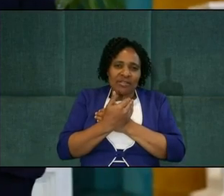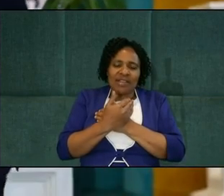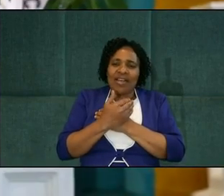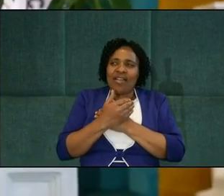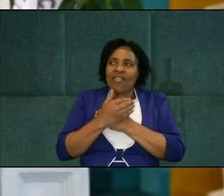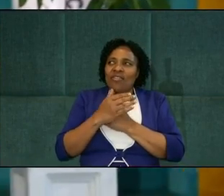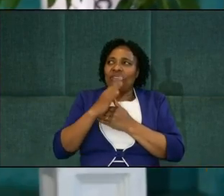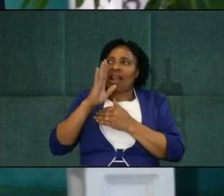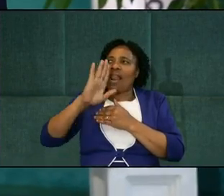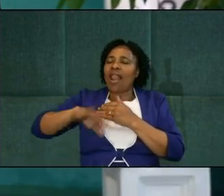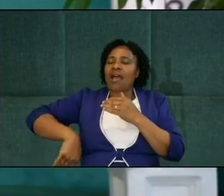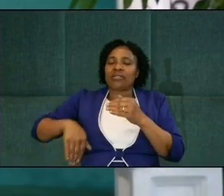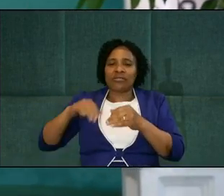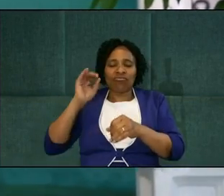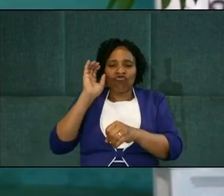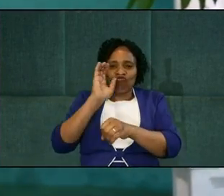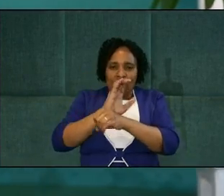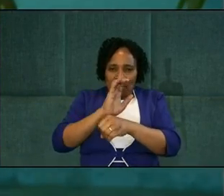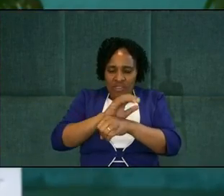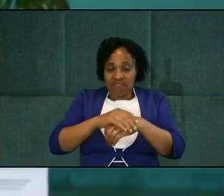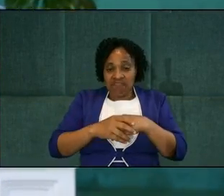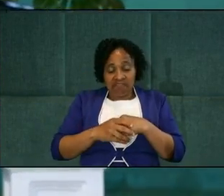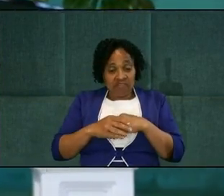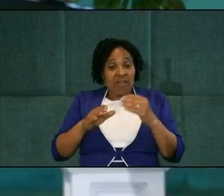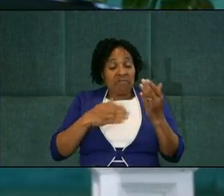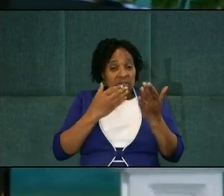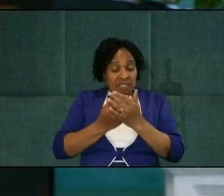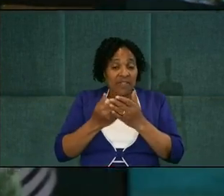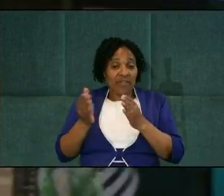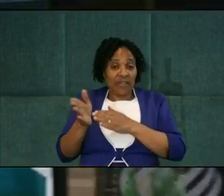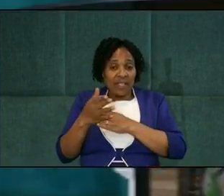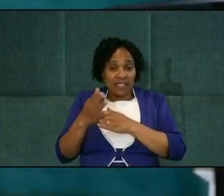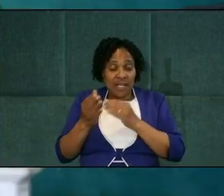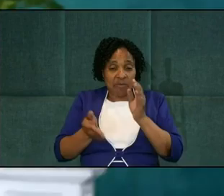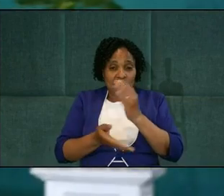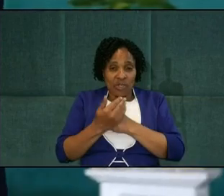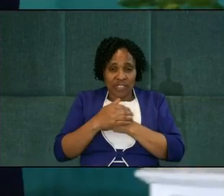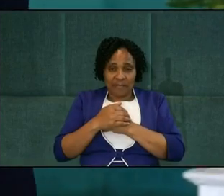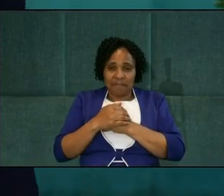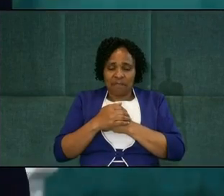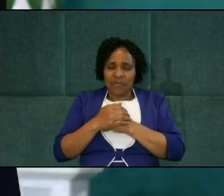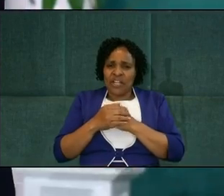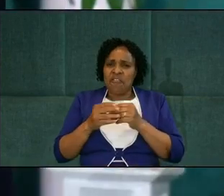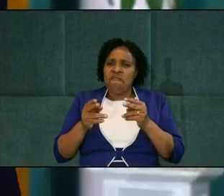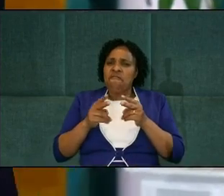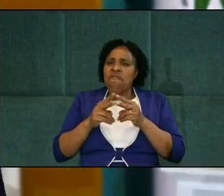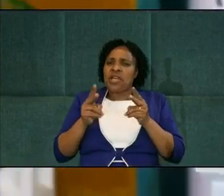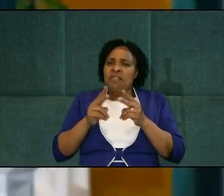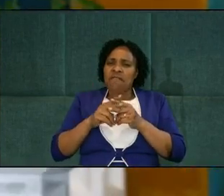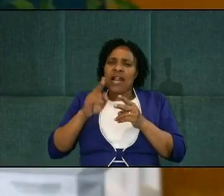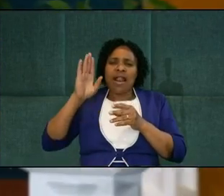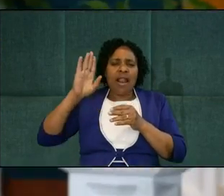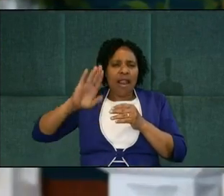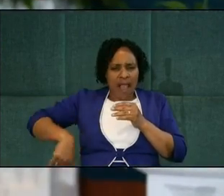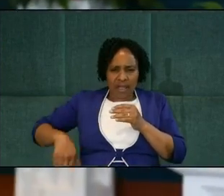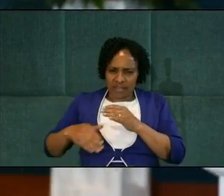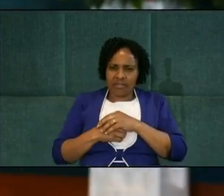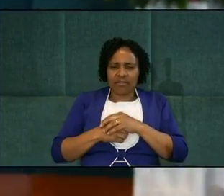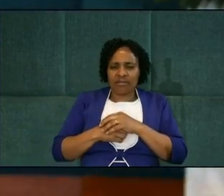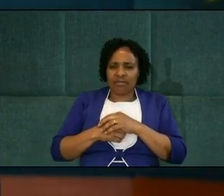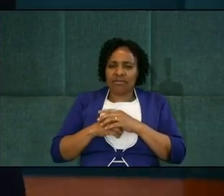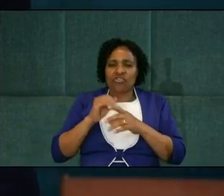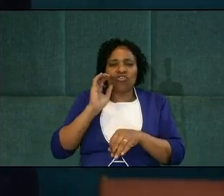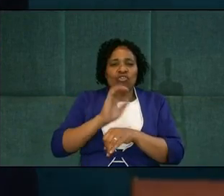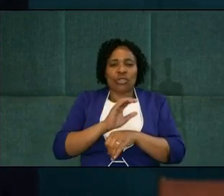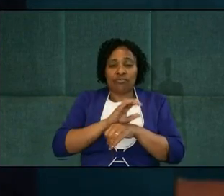last church. That's our big presentation Thursday morning. The very last